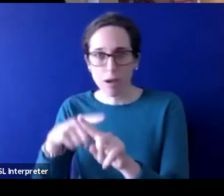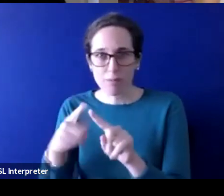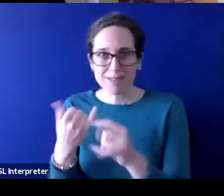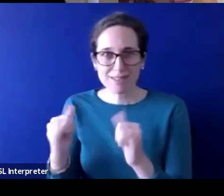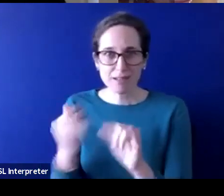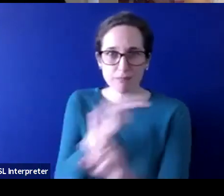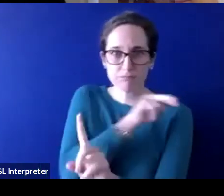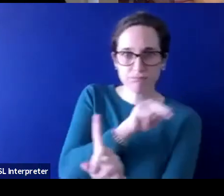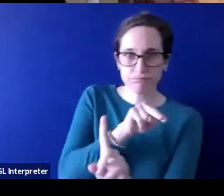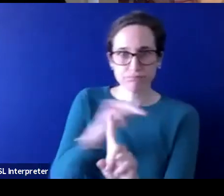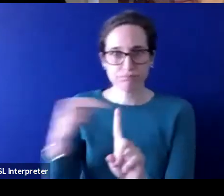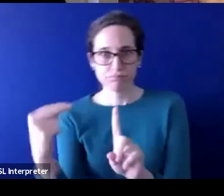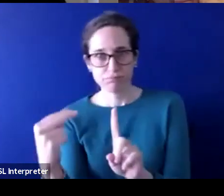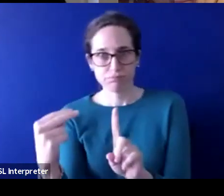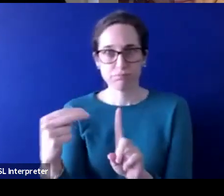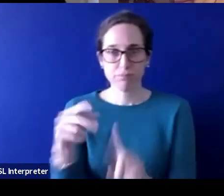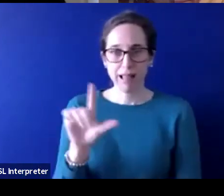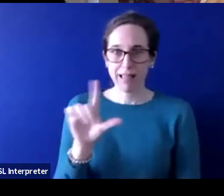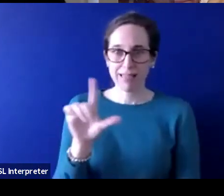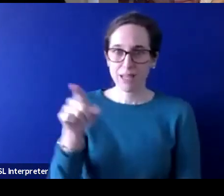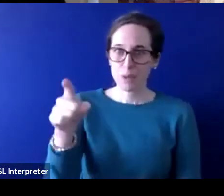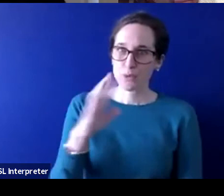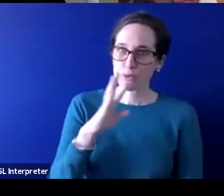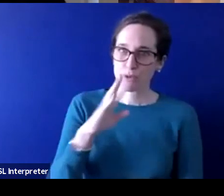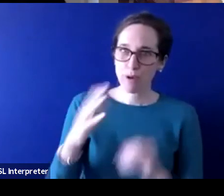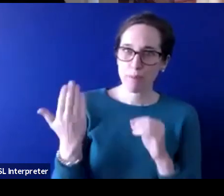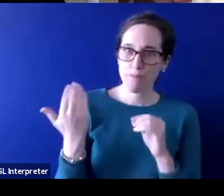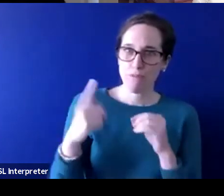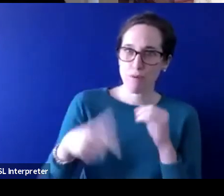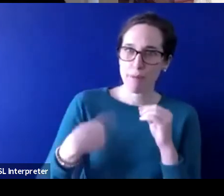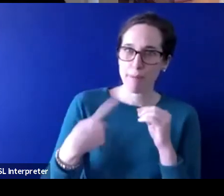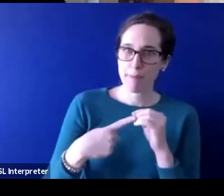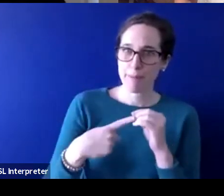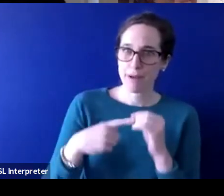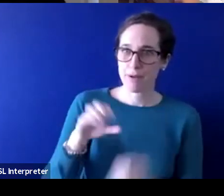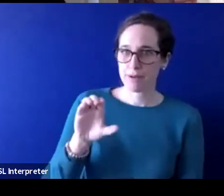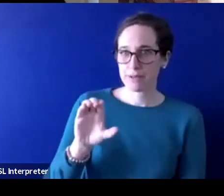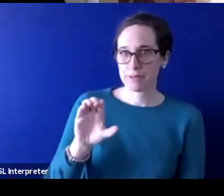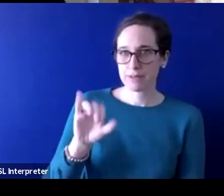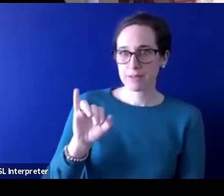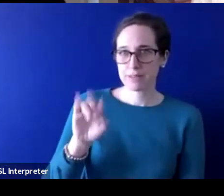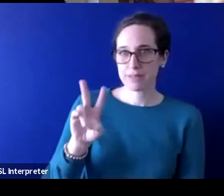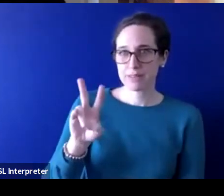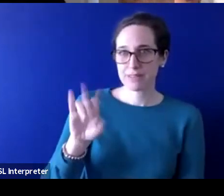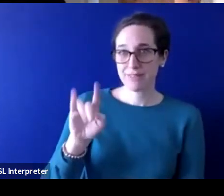of like what you, Lynette, were saying about civility, is listening